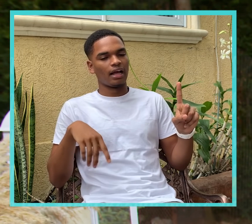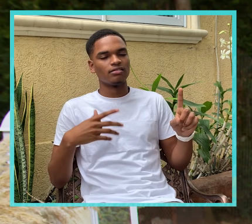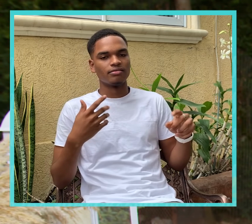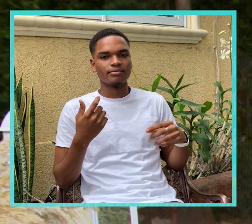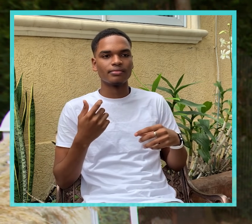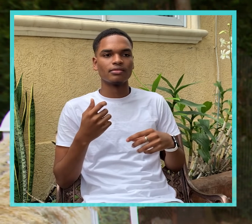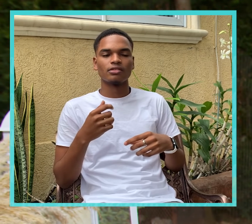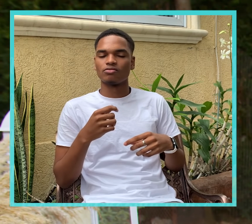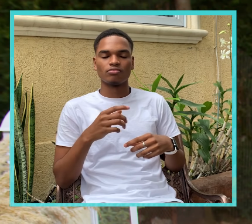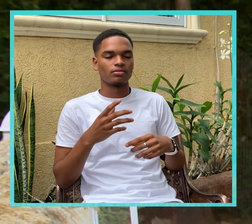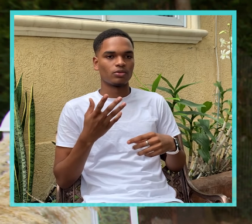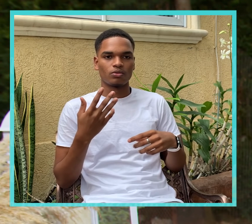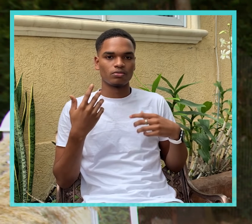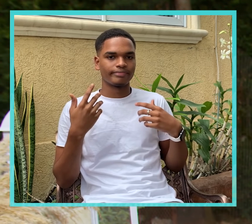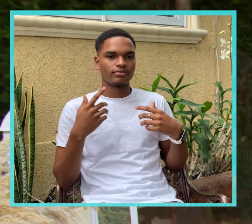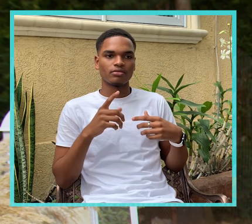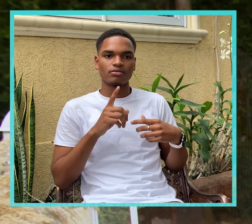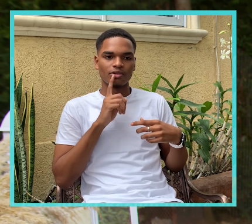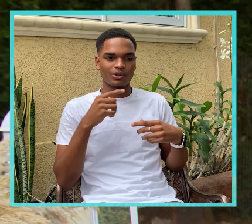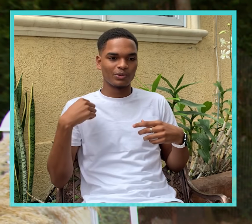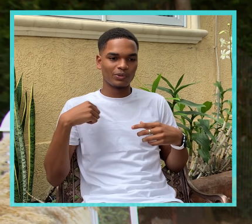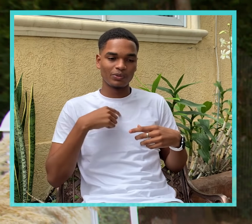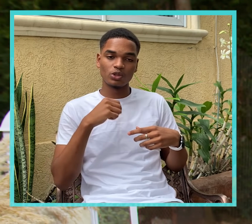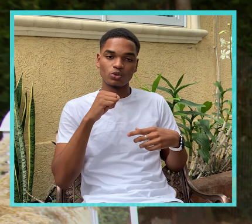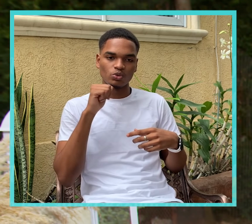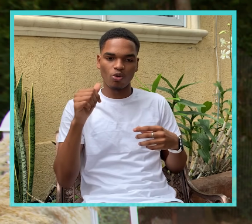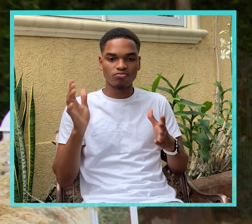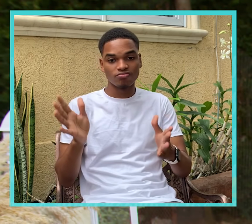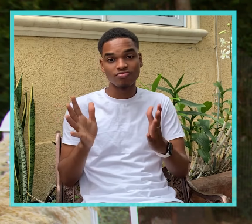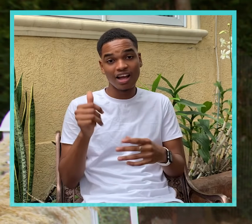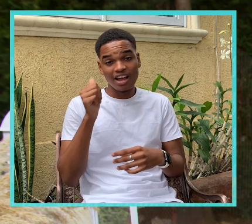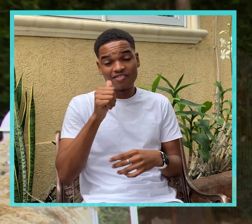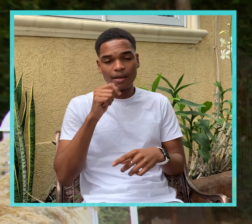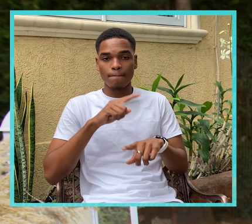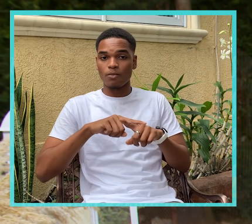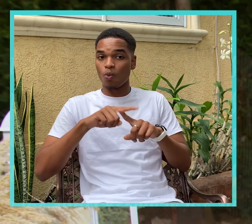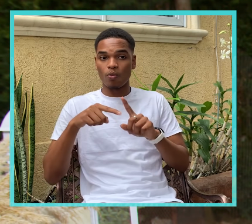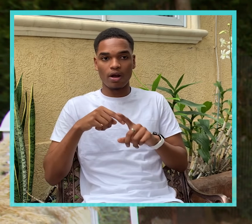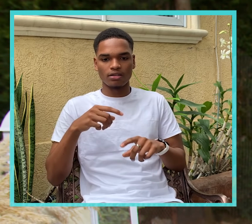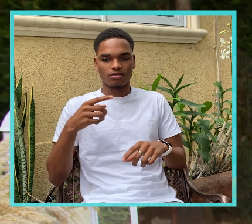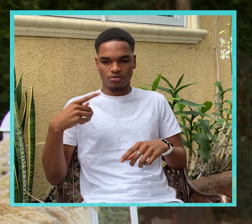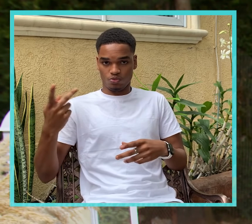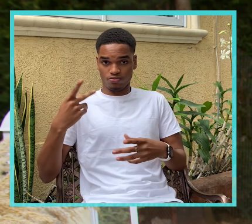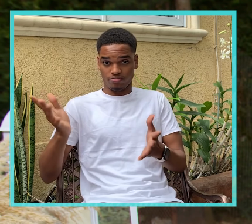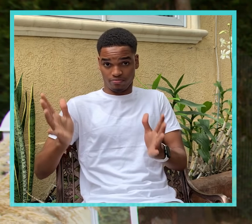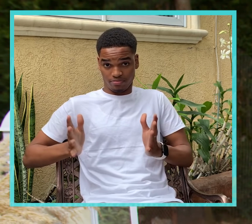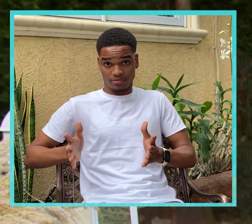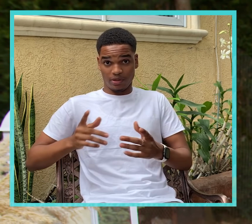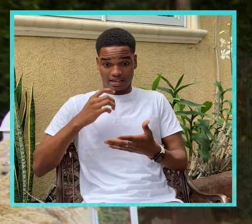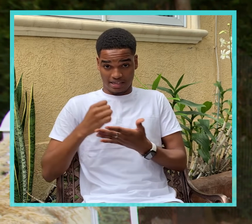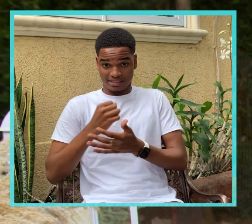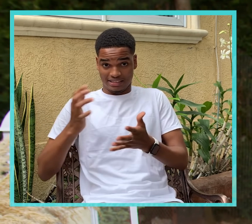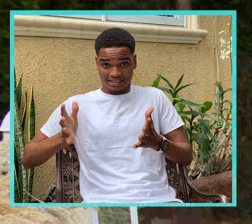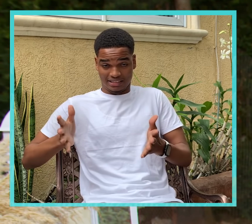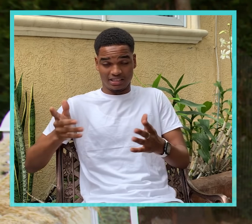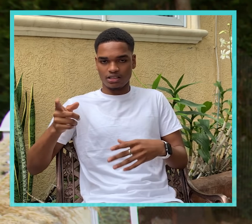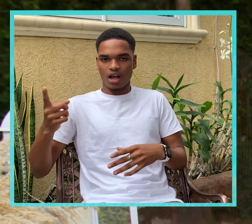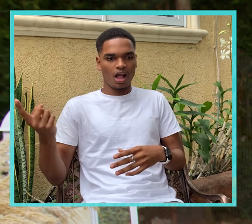And trust me, we don't speak every day, but when we do speak, she reminds me. She said to me the other day that,